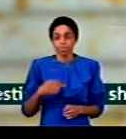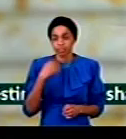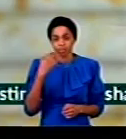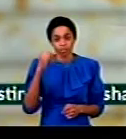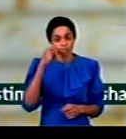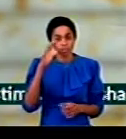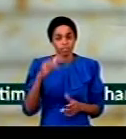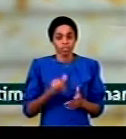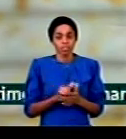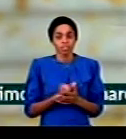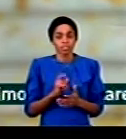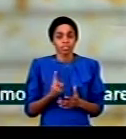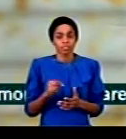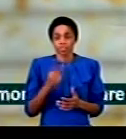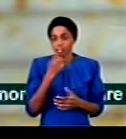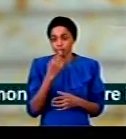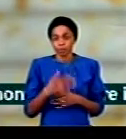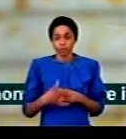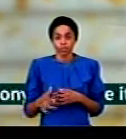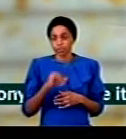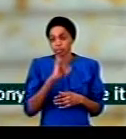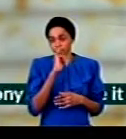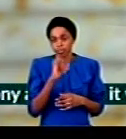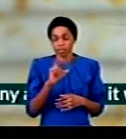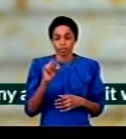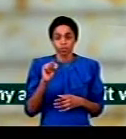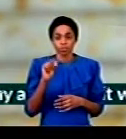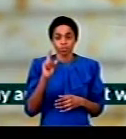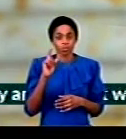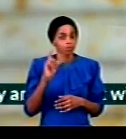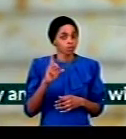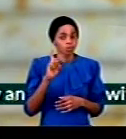doctor told me I had to come and remove it. But